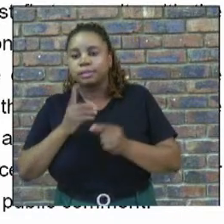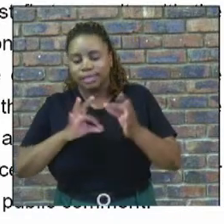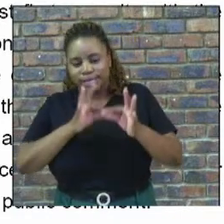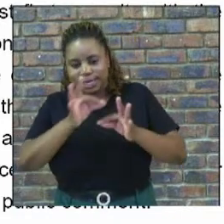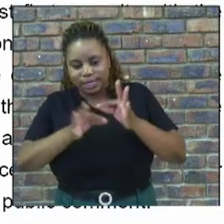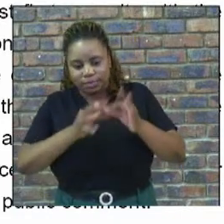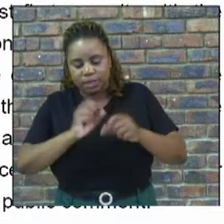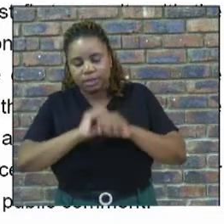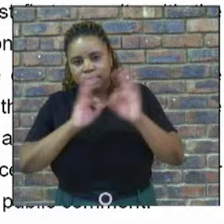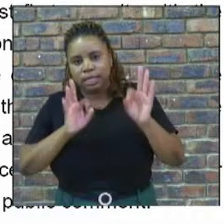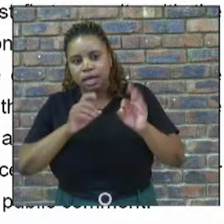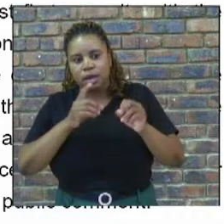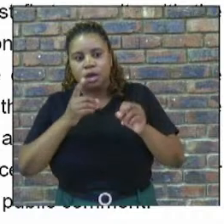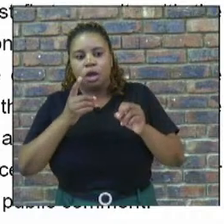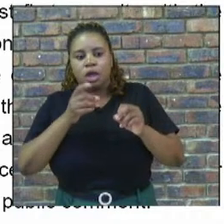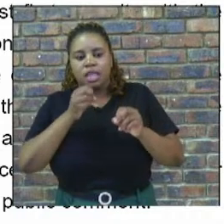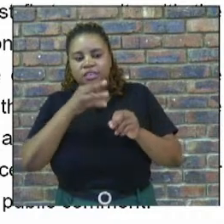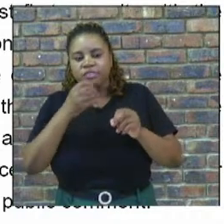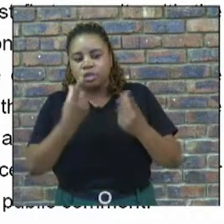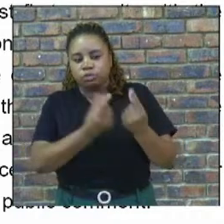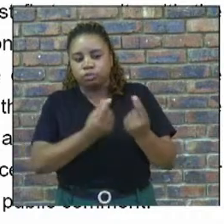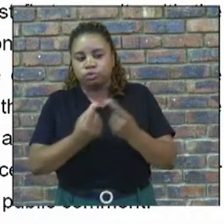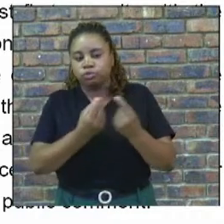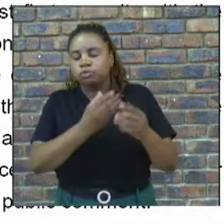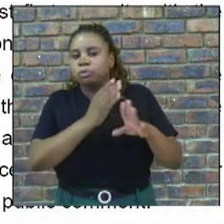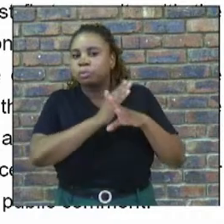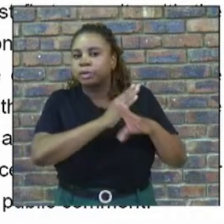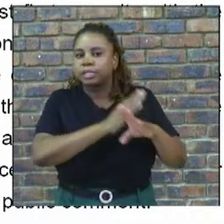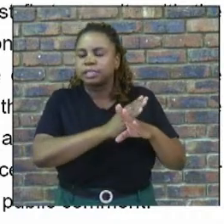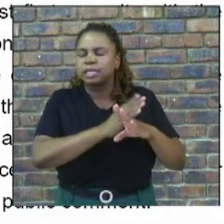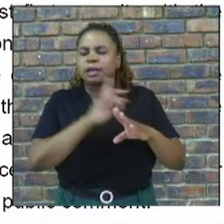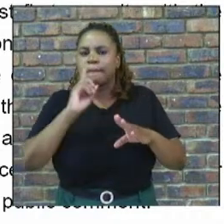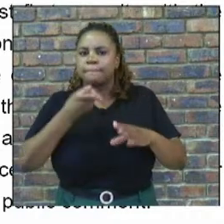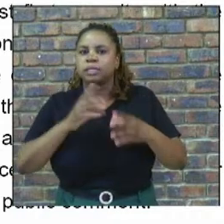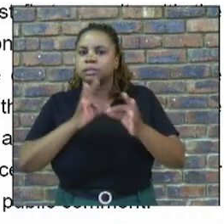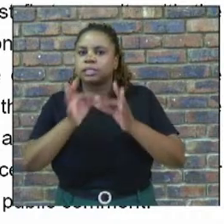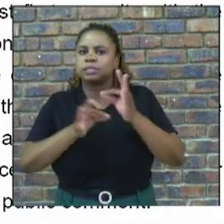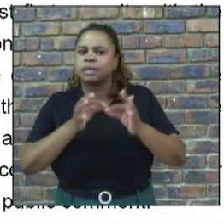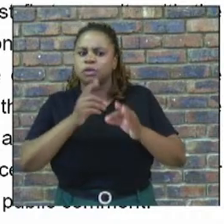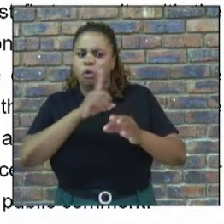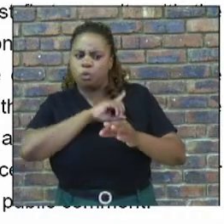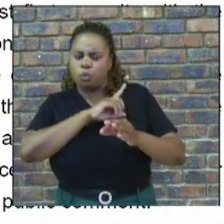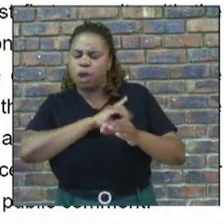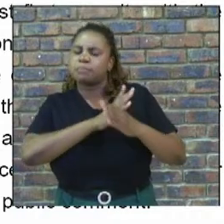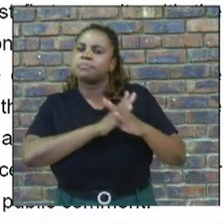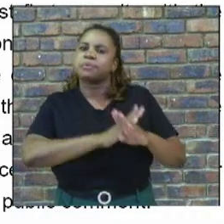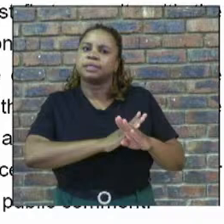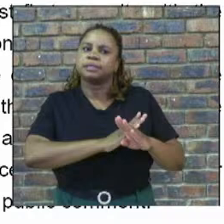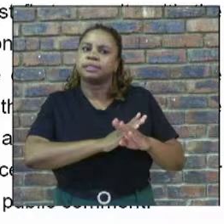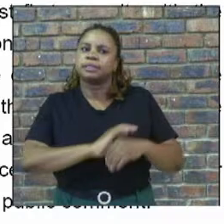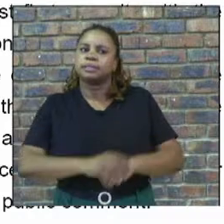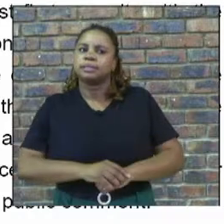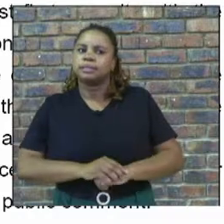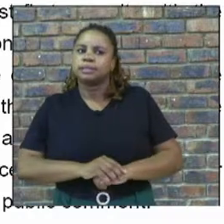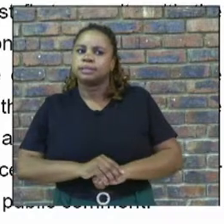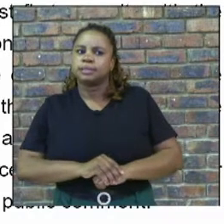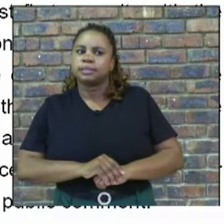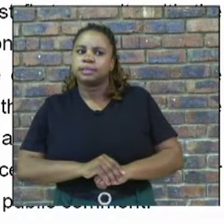be published in the Gazette for public comment. Before finalization, to say